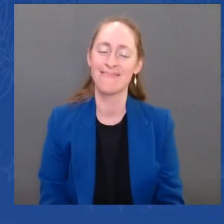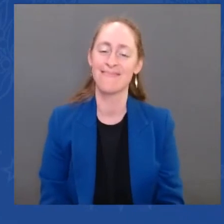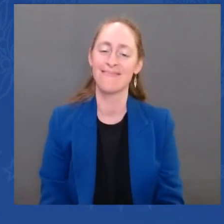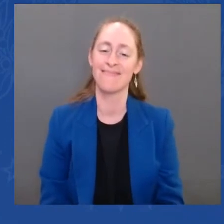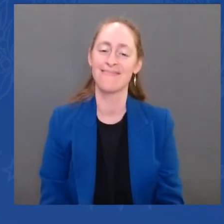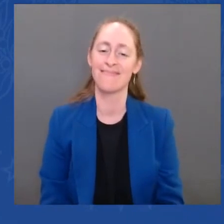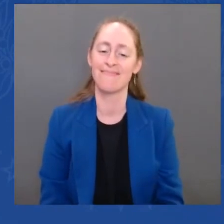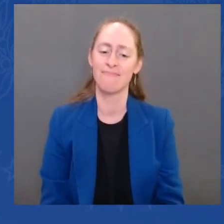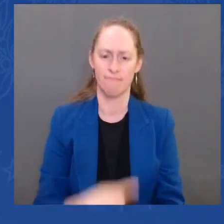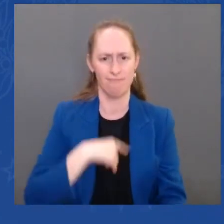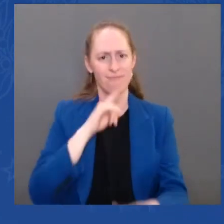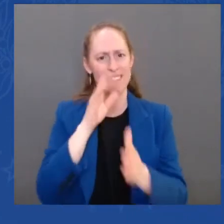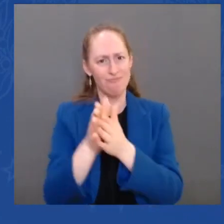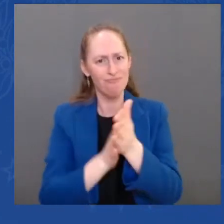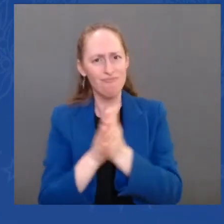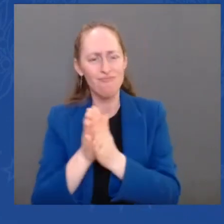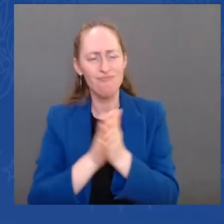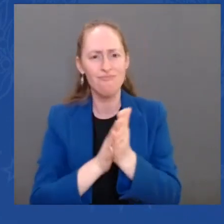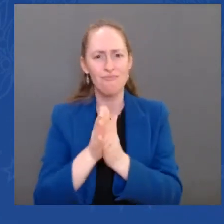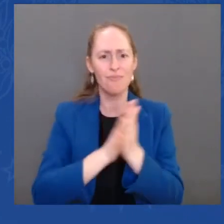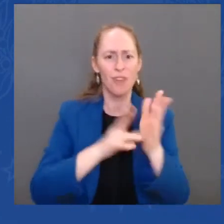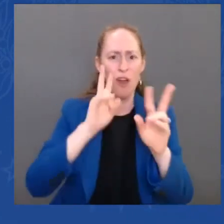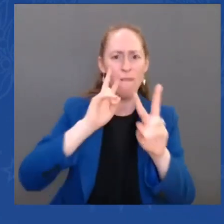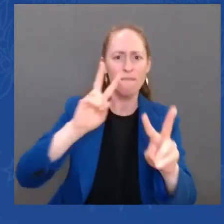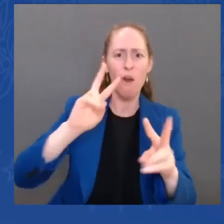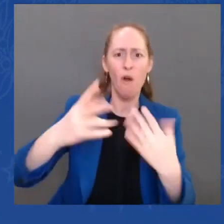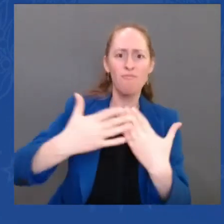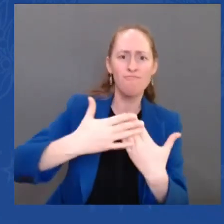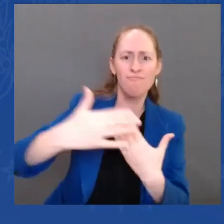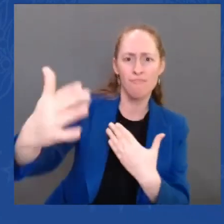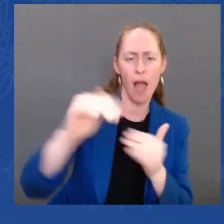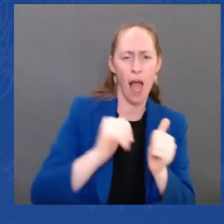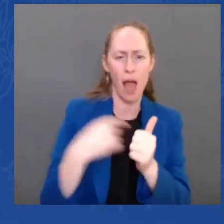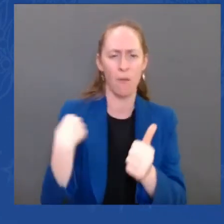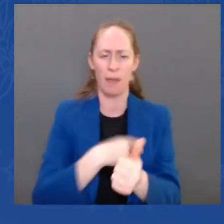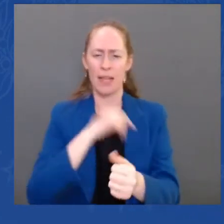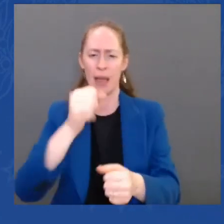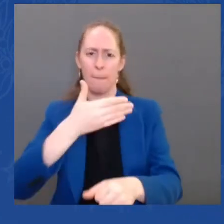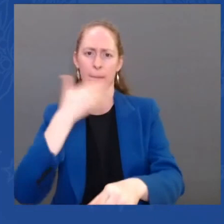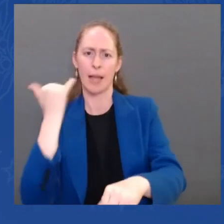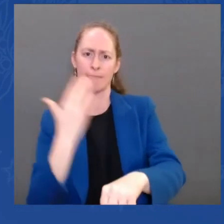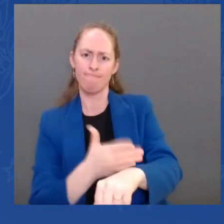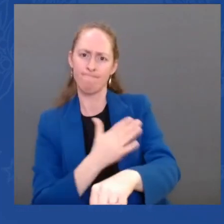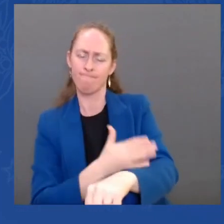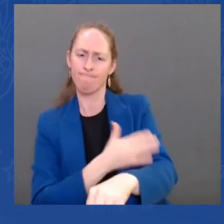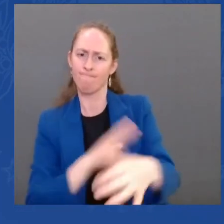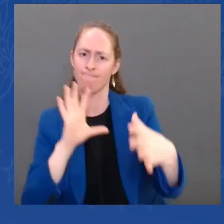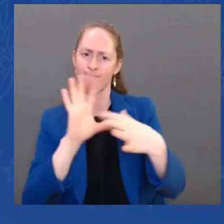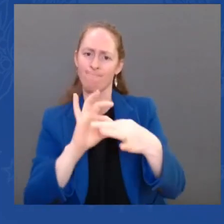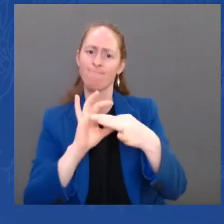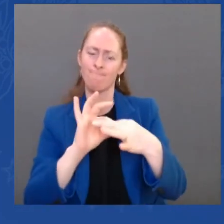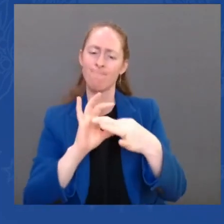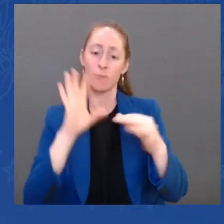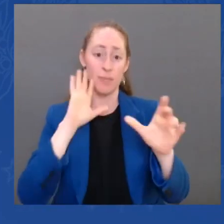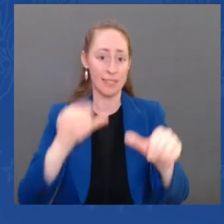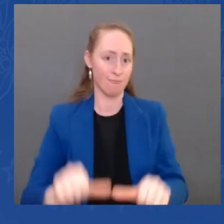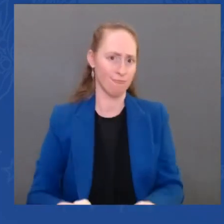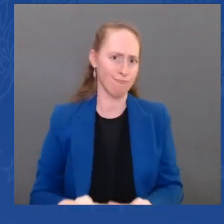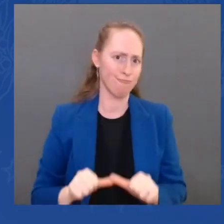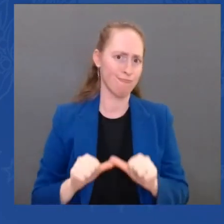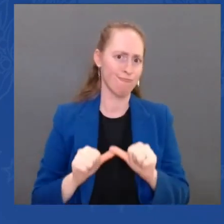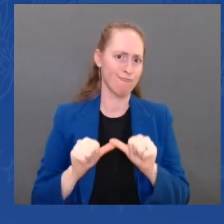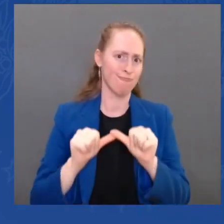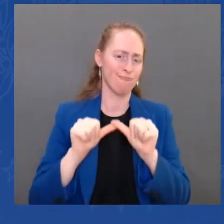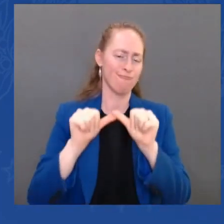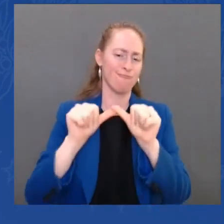together, how much more we can do. We'll continue to elevate this partnership and strengthen our cooperation and to make a better,